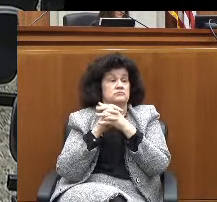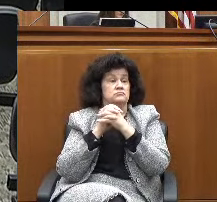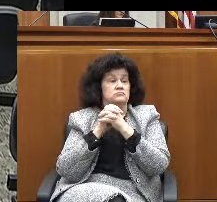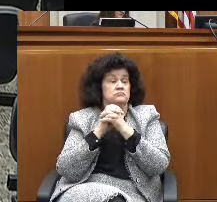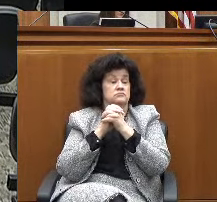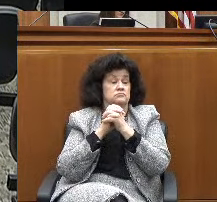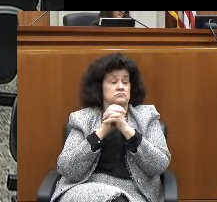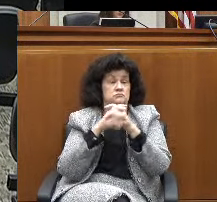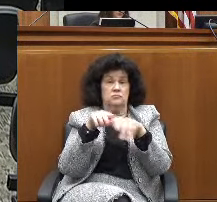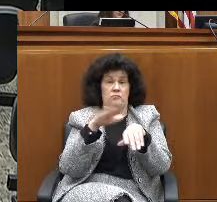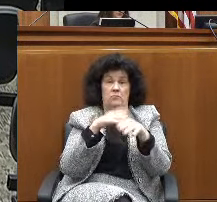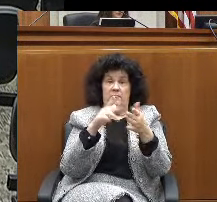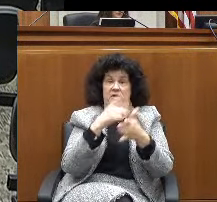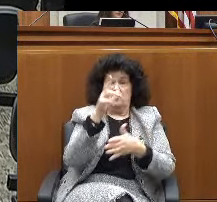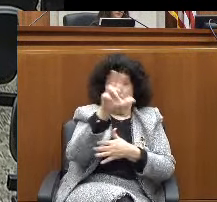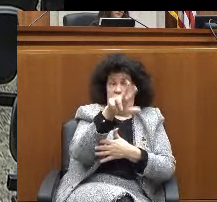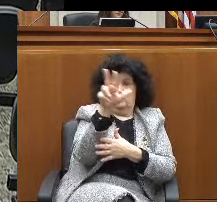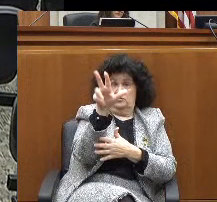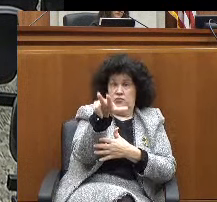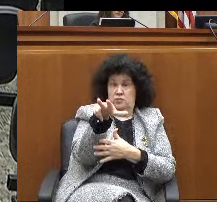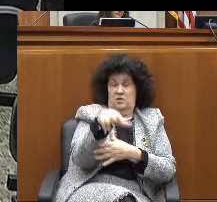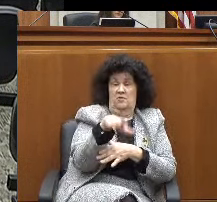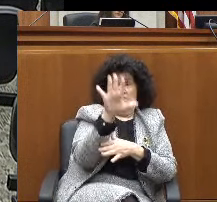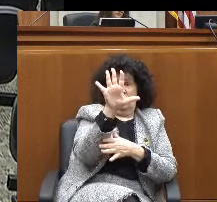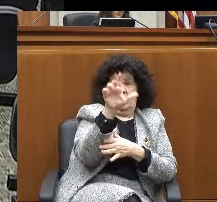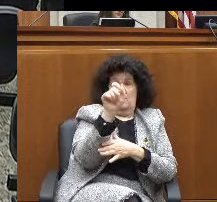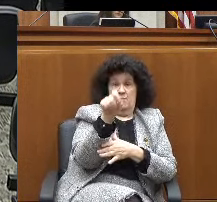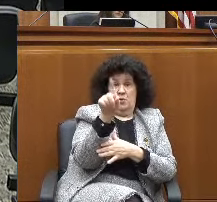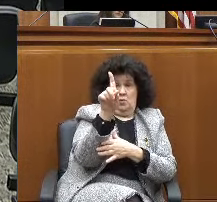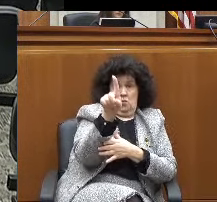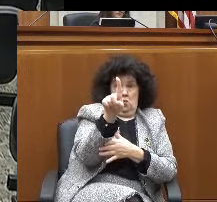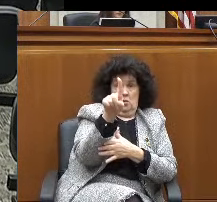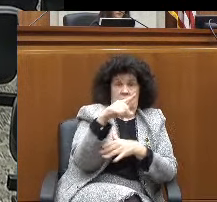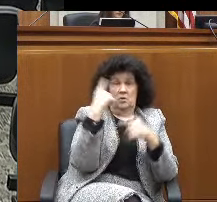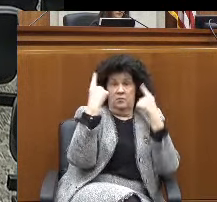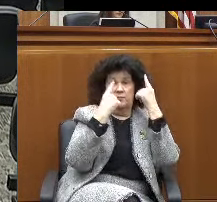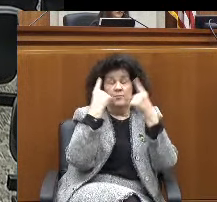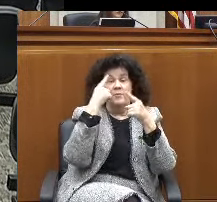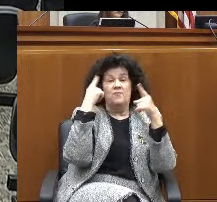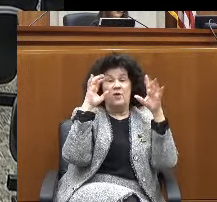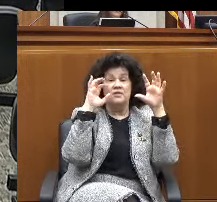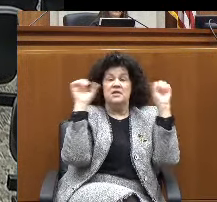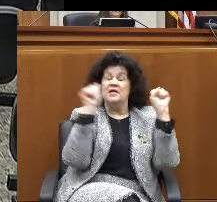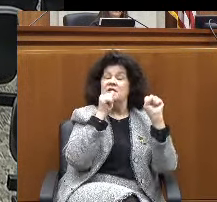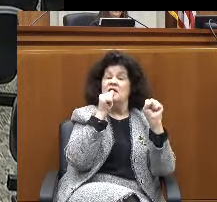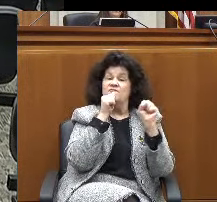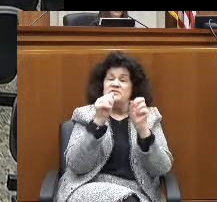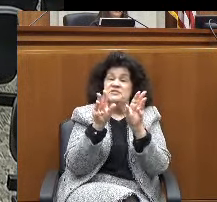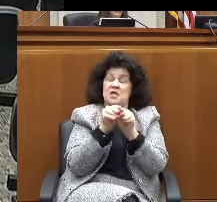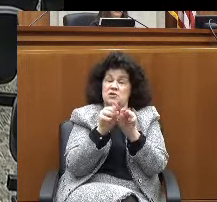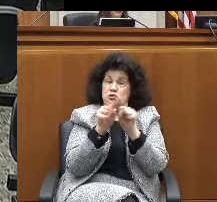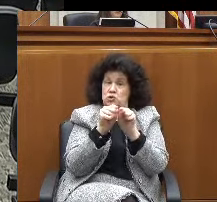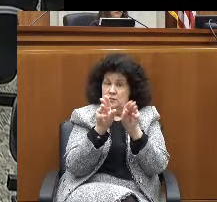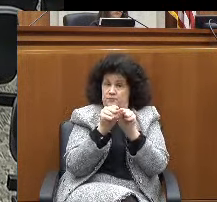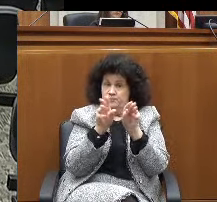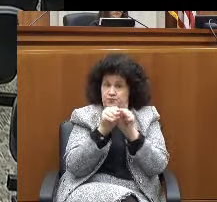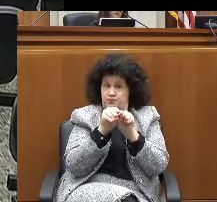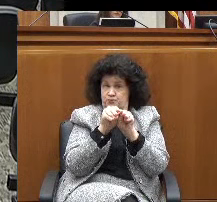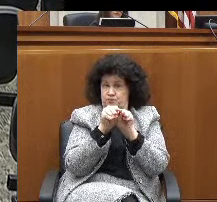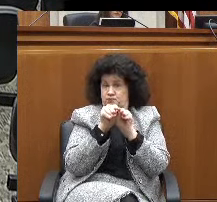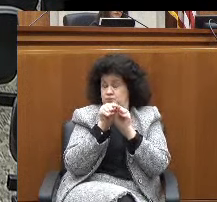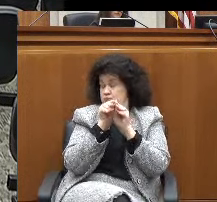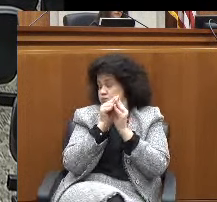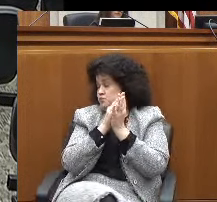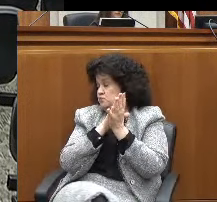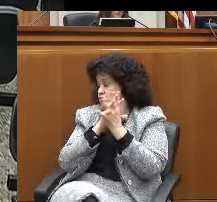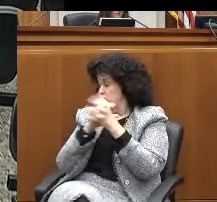Your next item is on page 33. Item 5.1, consideration of executive session regarding discussion of the character, professional competence, or